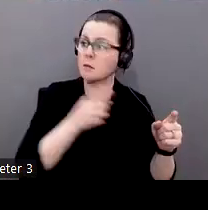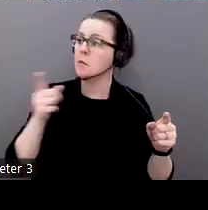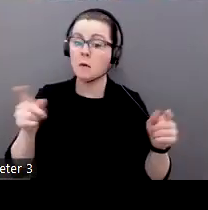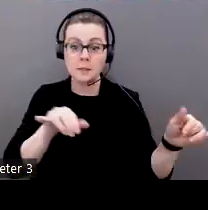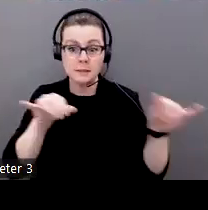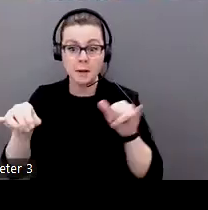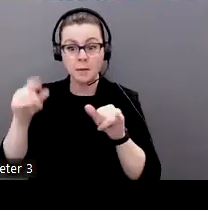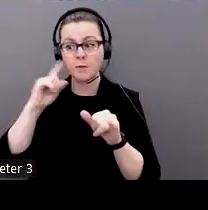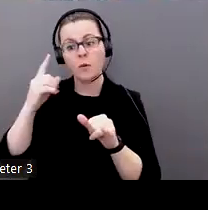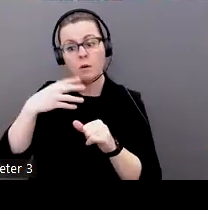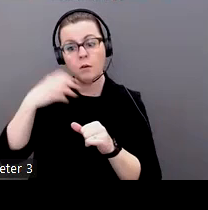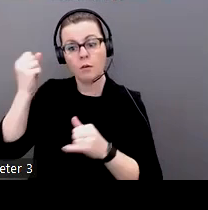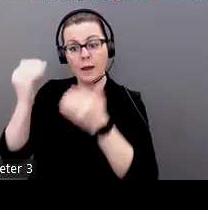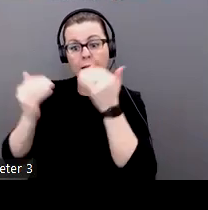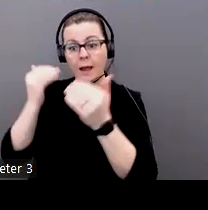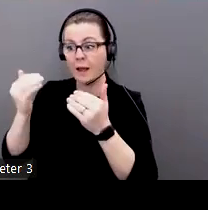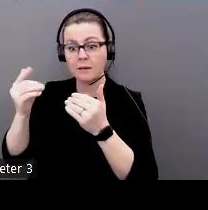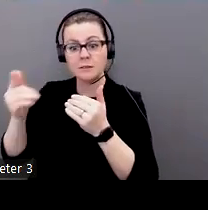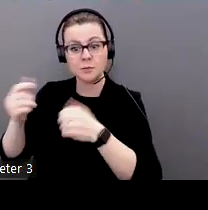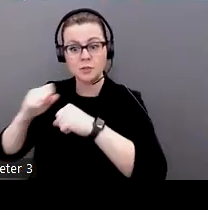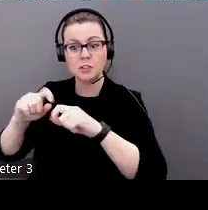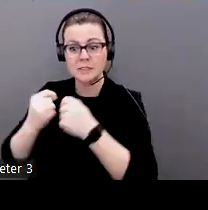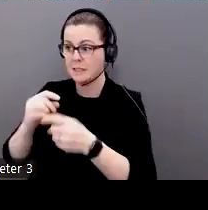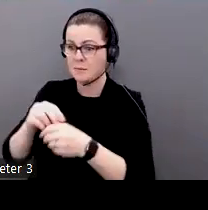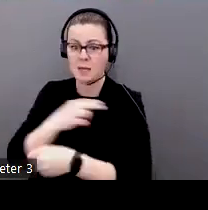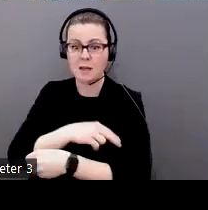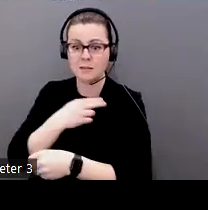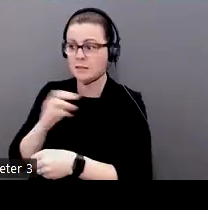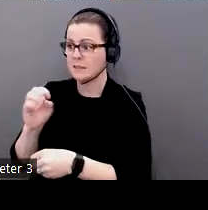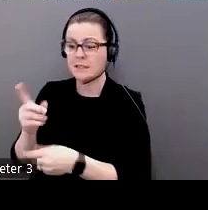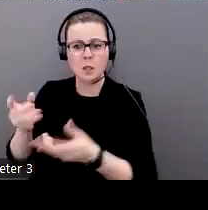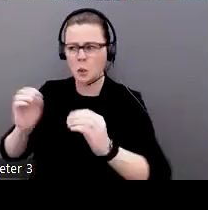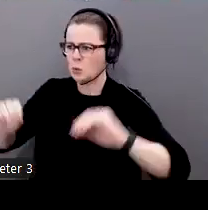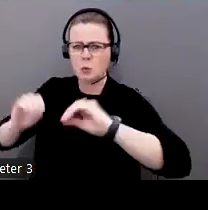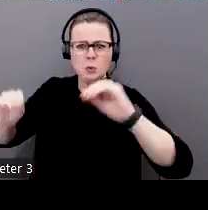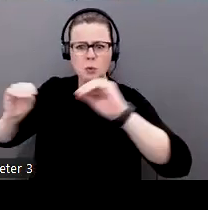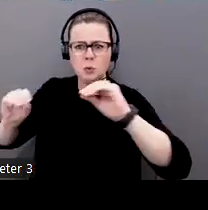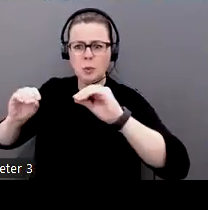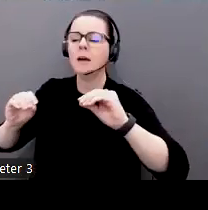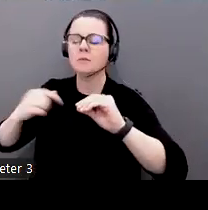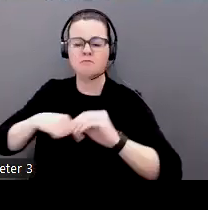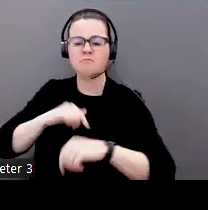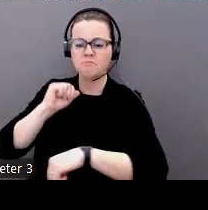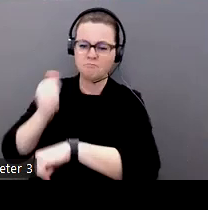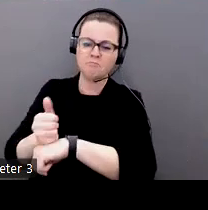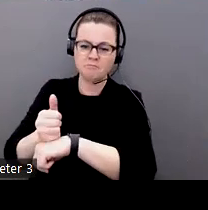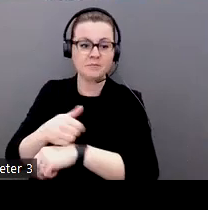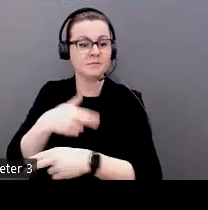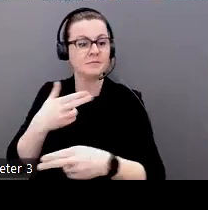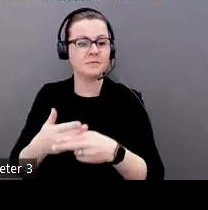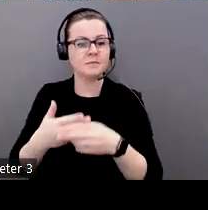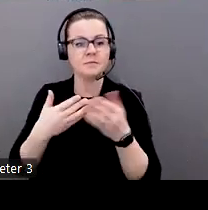adults that was ED or hospital-based. So we created one. We call it the Vulnerable